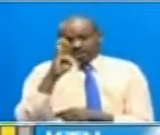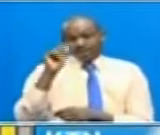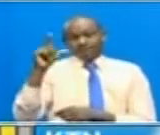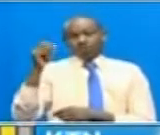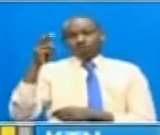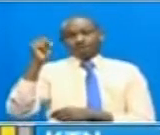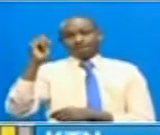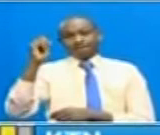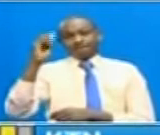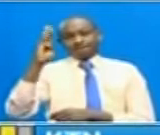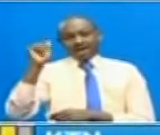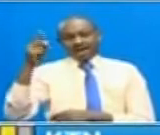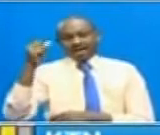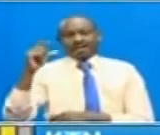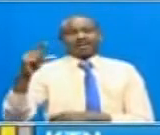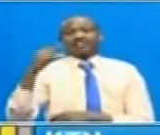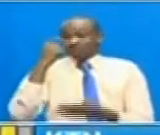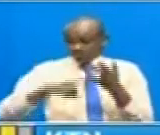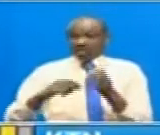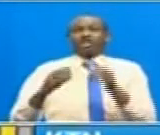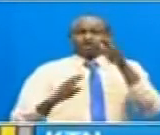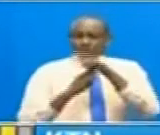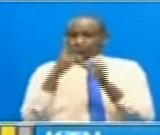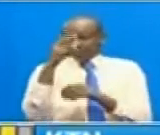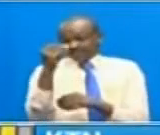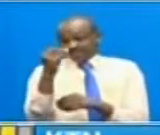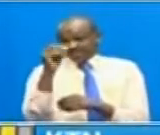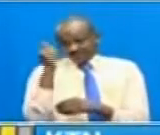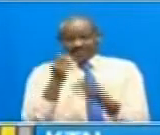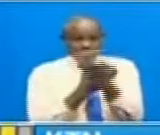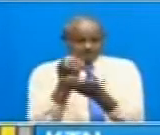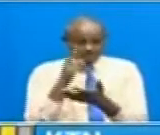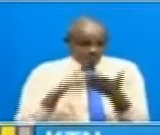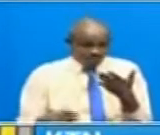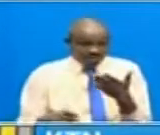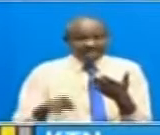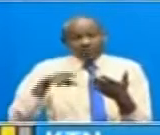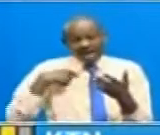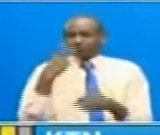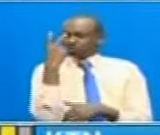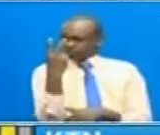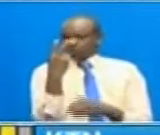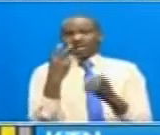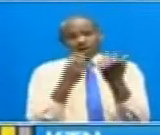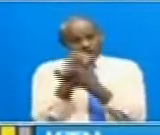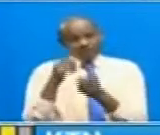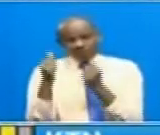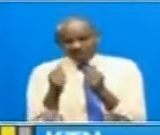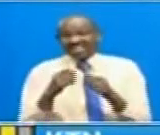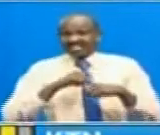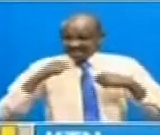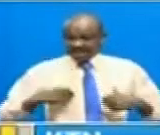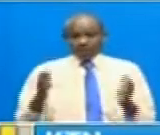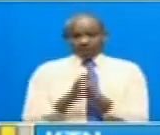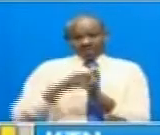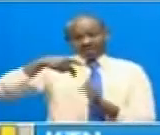ran a list of the top 20 fastest growing economies in the world. The only two economies ahead of us, China and